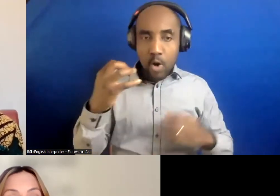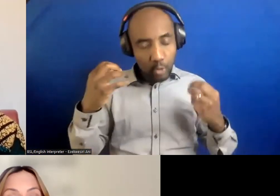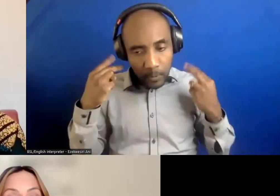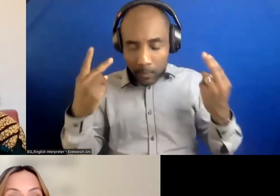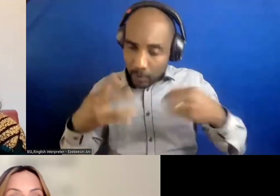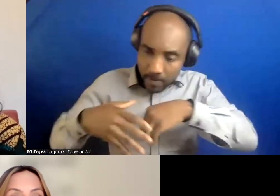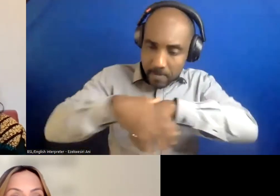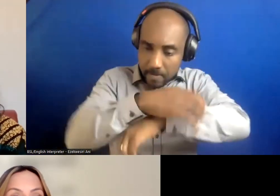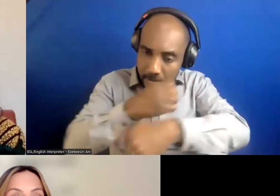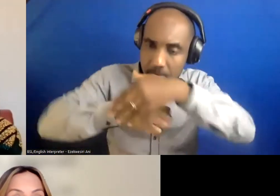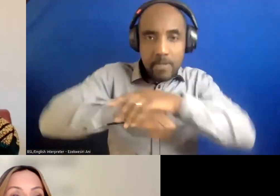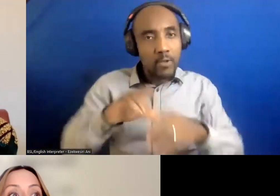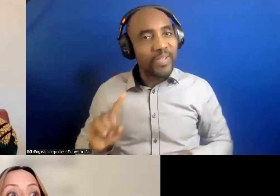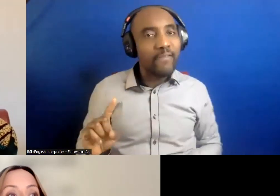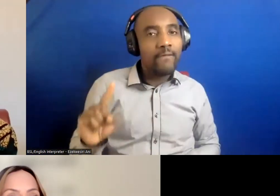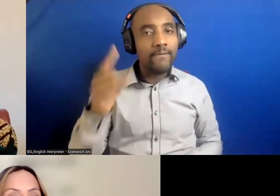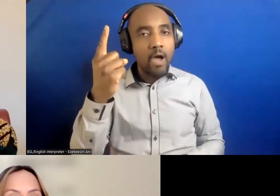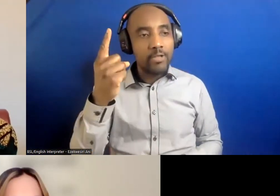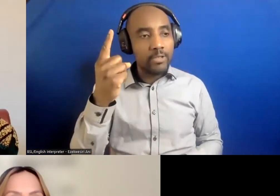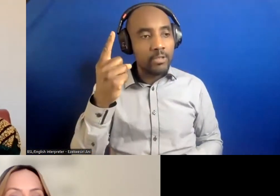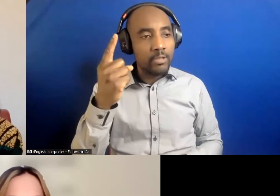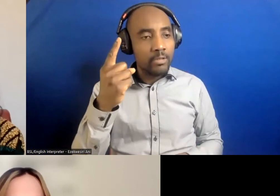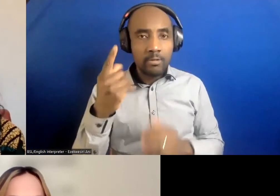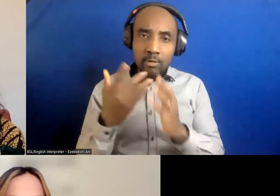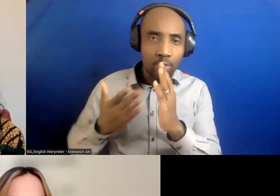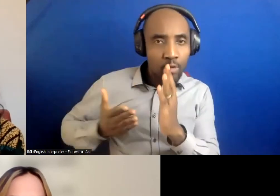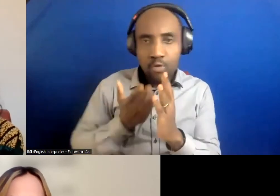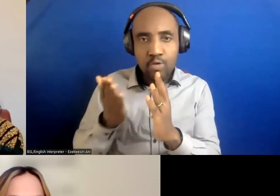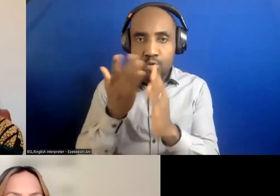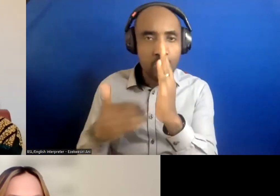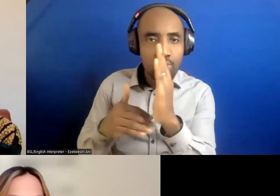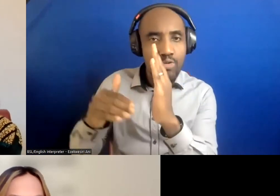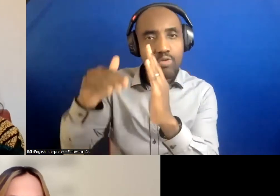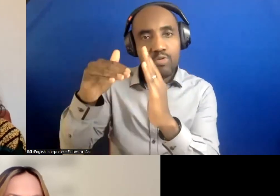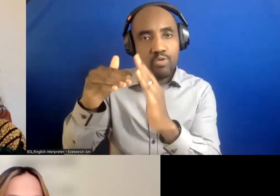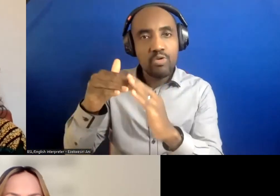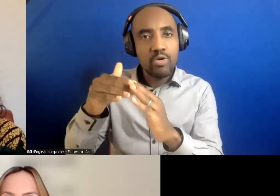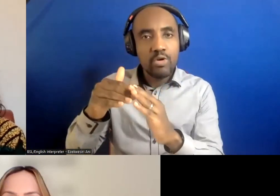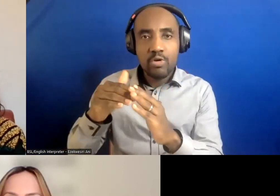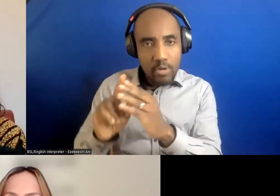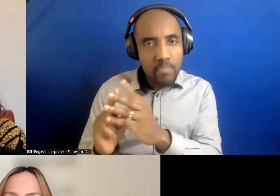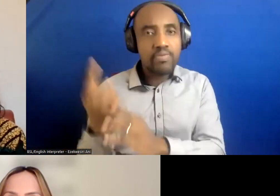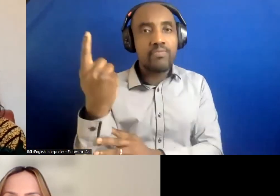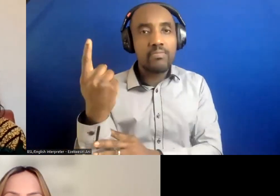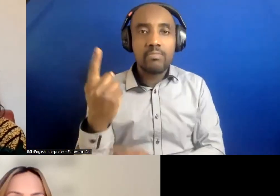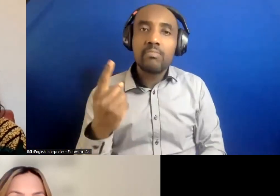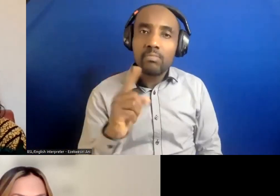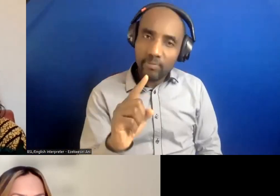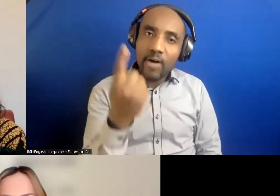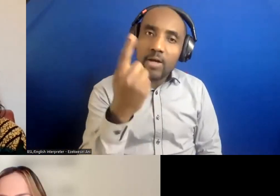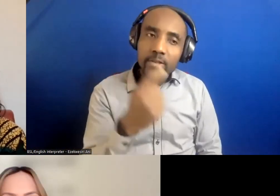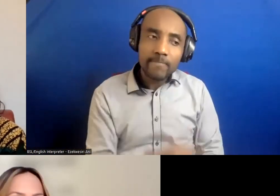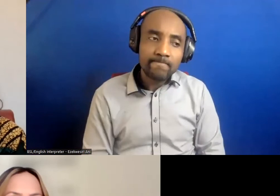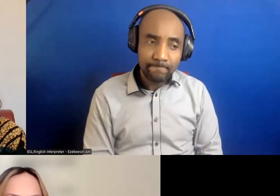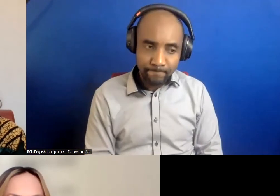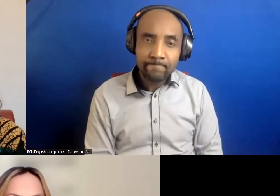almost finding your way through this new, through this territory, but also trying